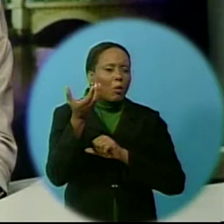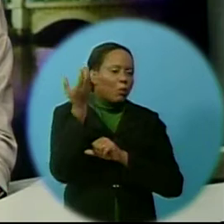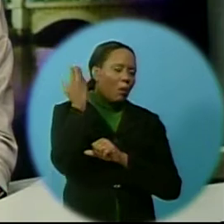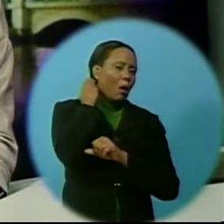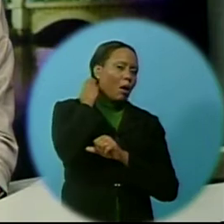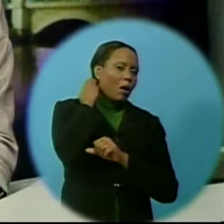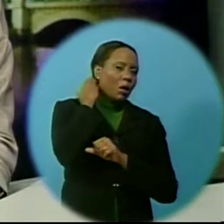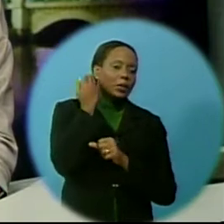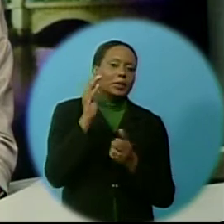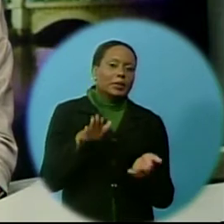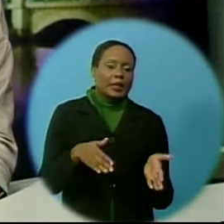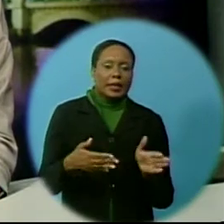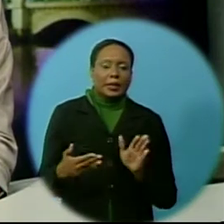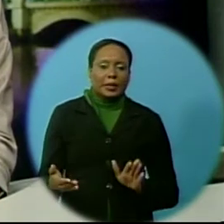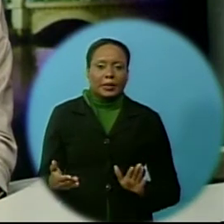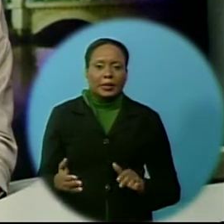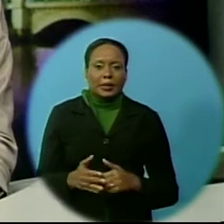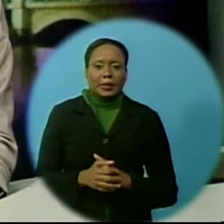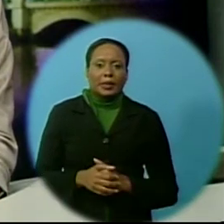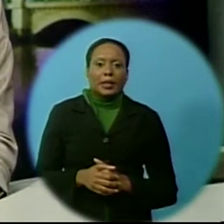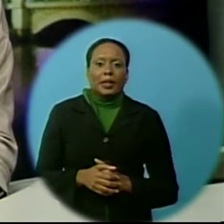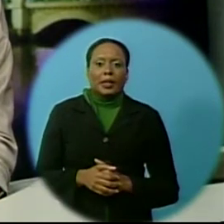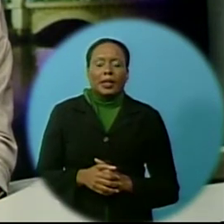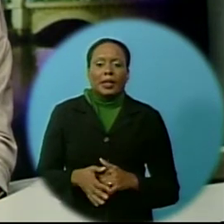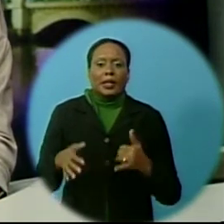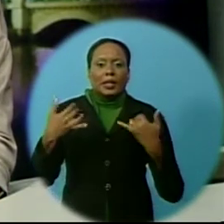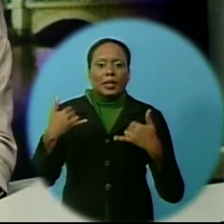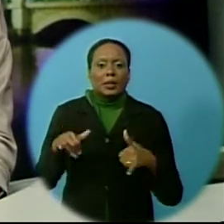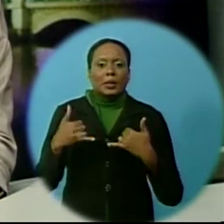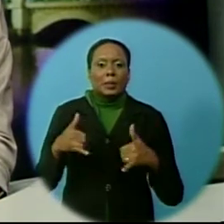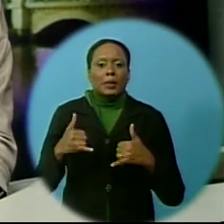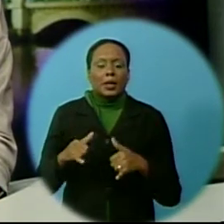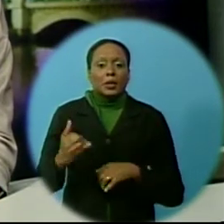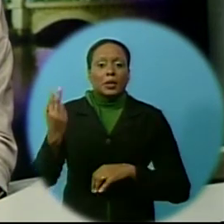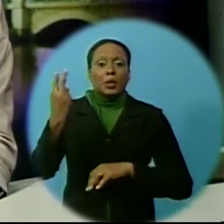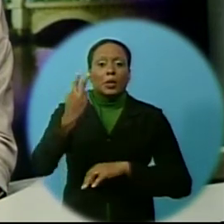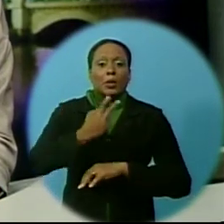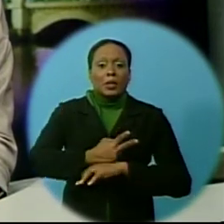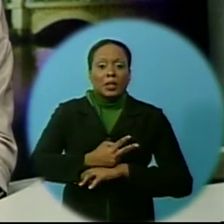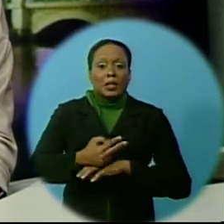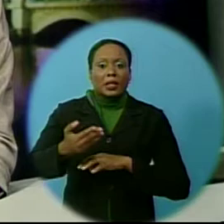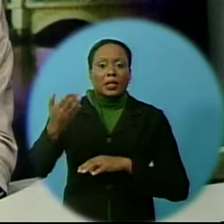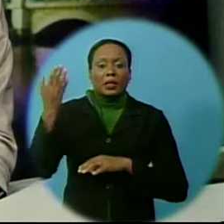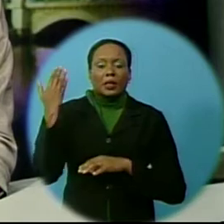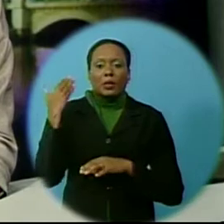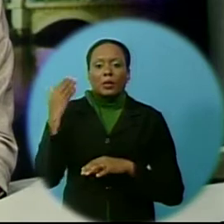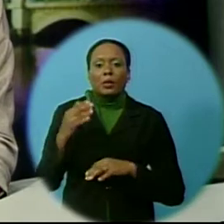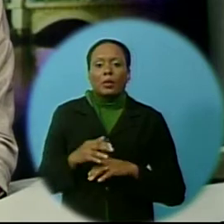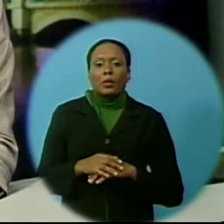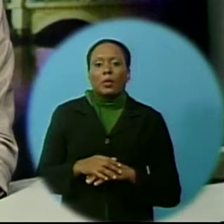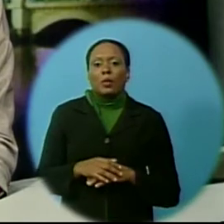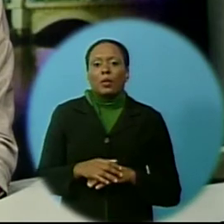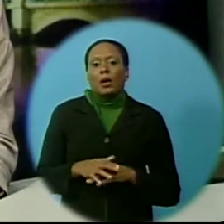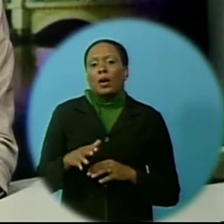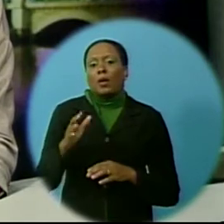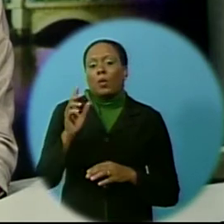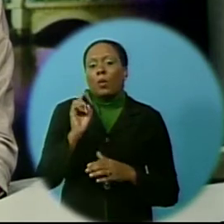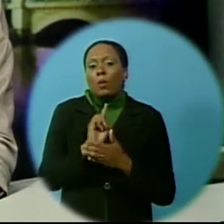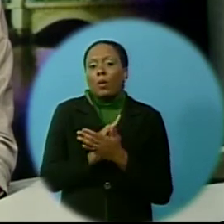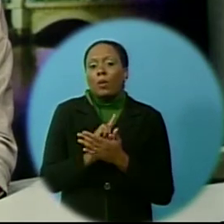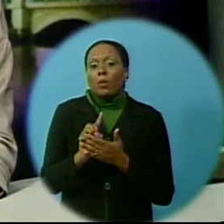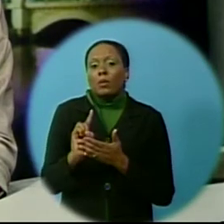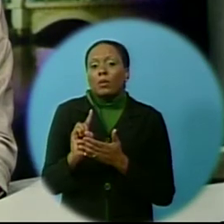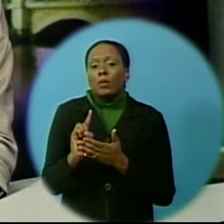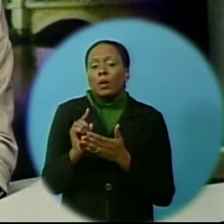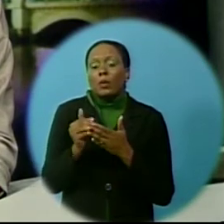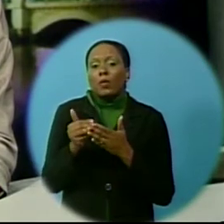into mourning. Playing in a Sheffield Shield match at the SCG, the opening batsman was struck by a bouncer 2 days ago from pacer and friend